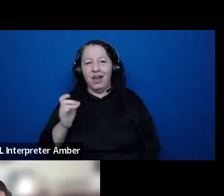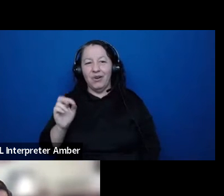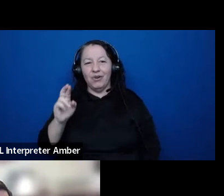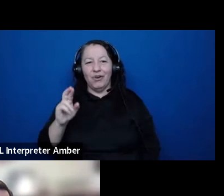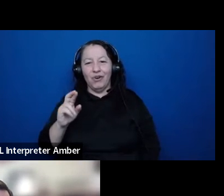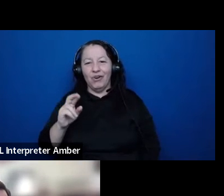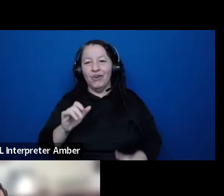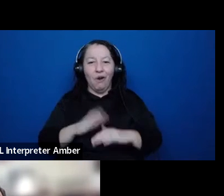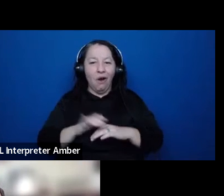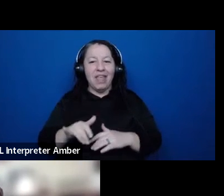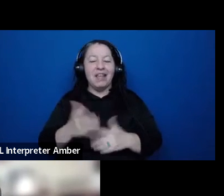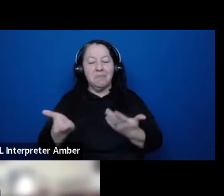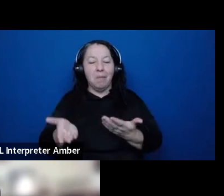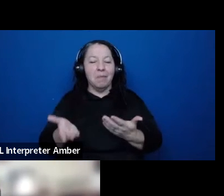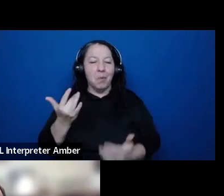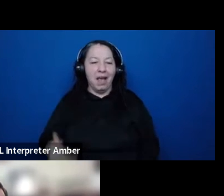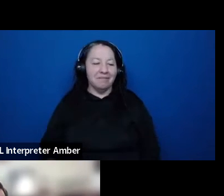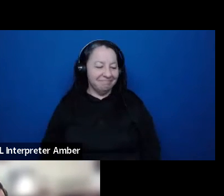why.